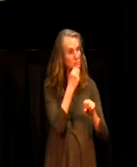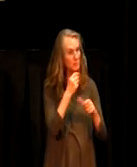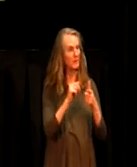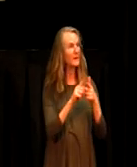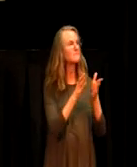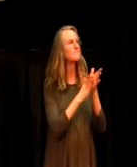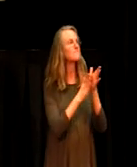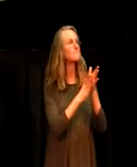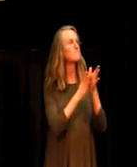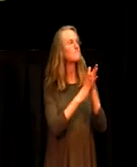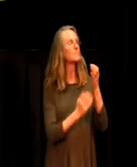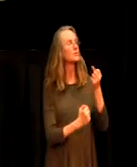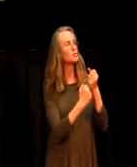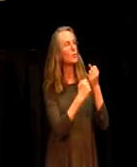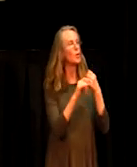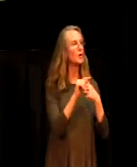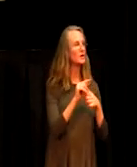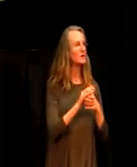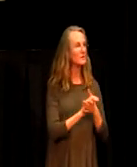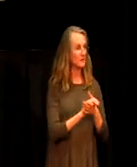for them. And so